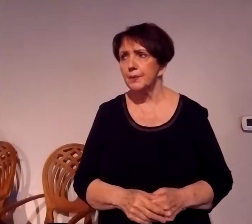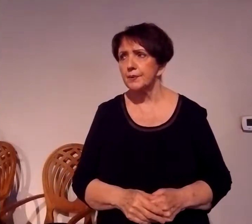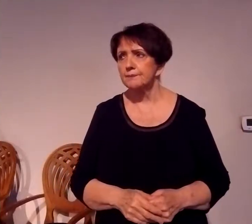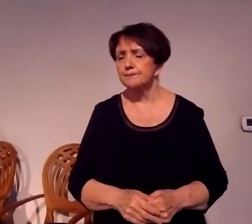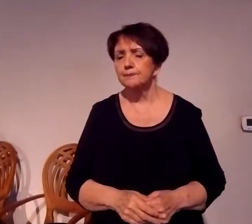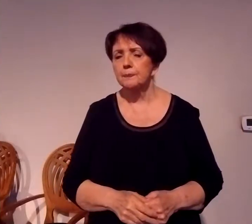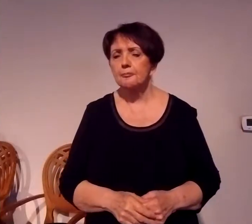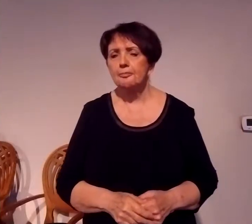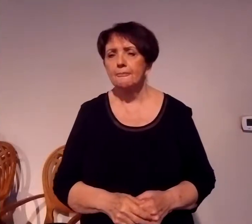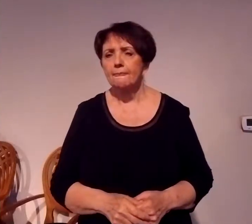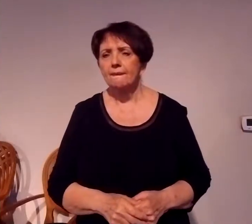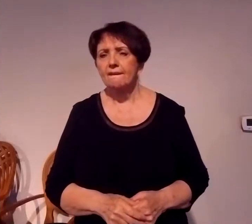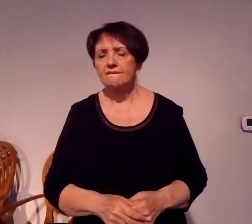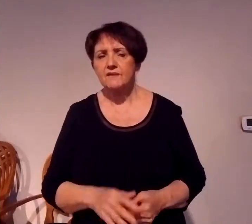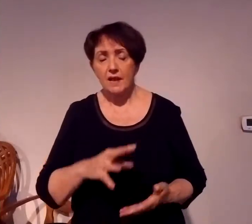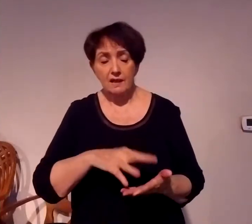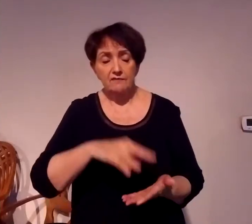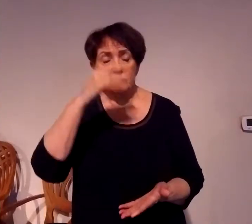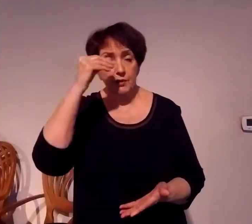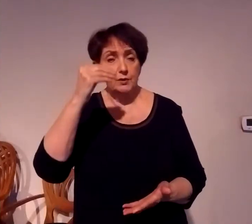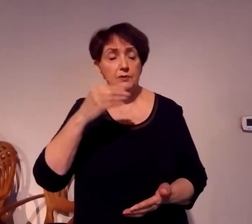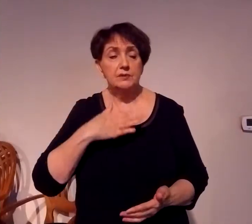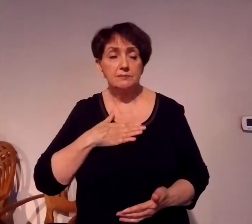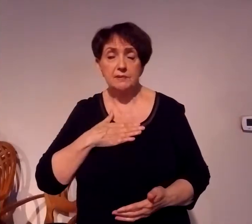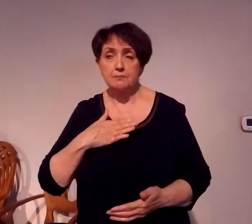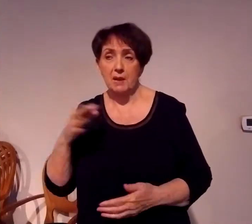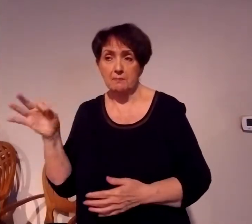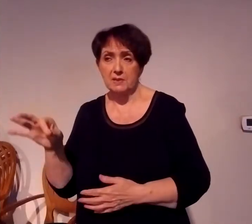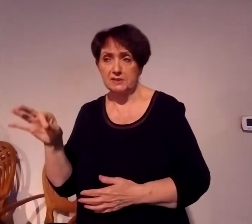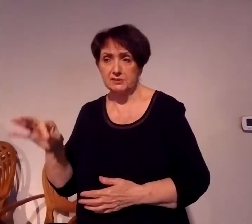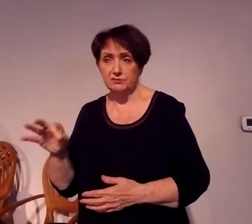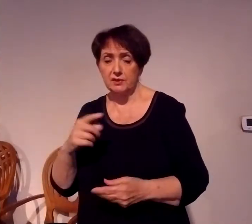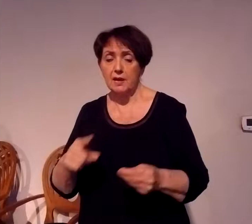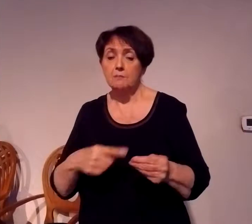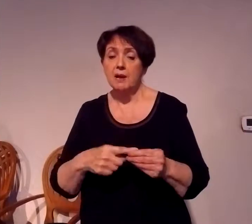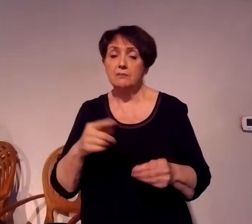And so I've learned in my ministry about people.